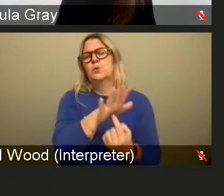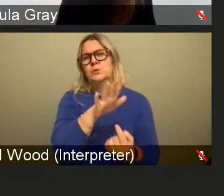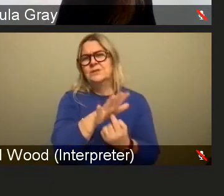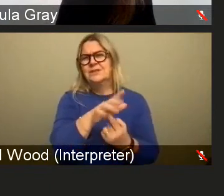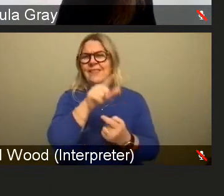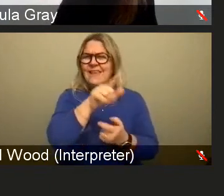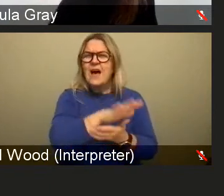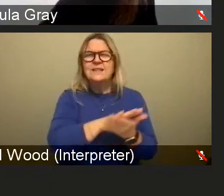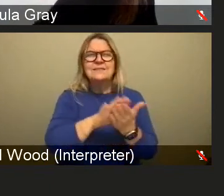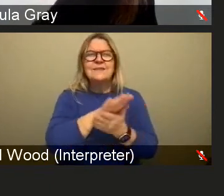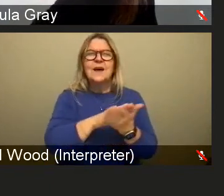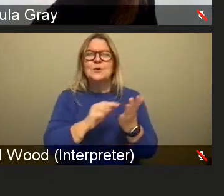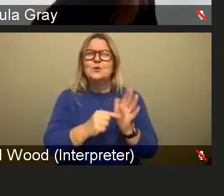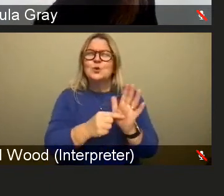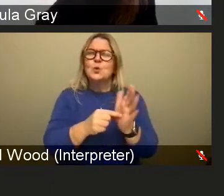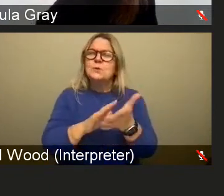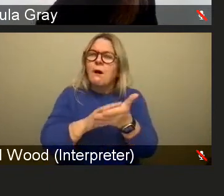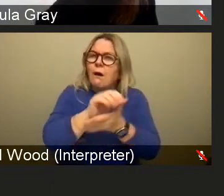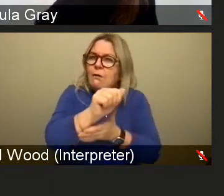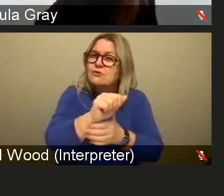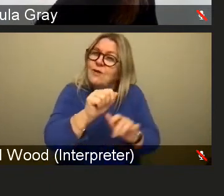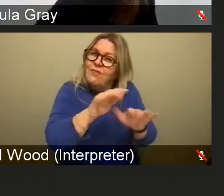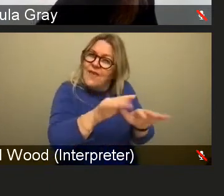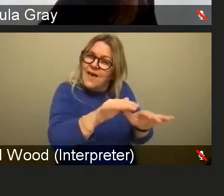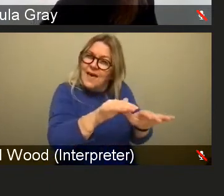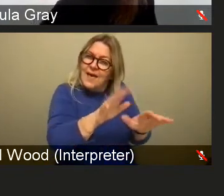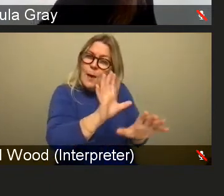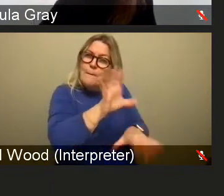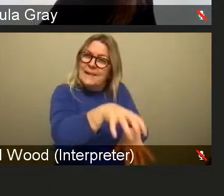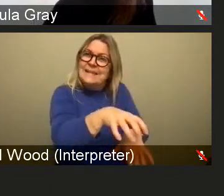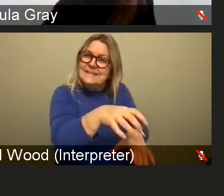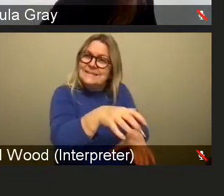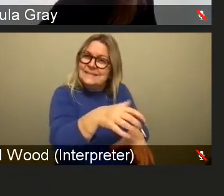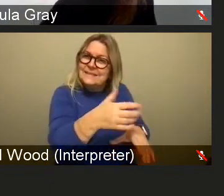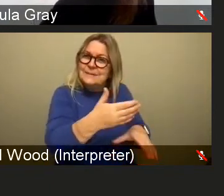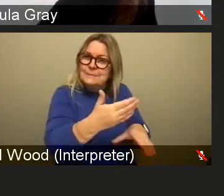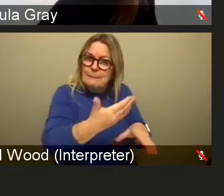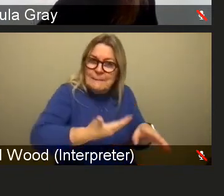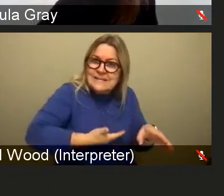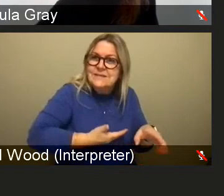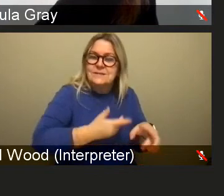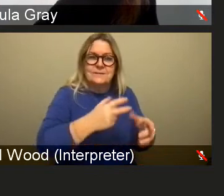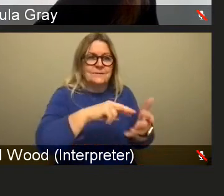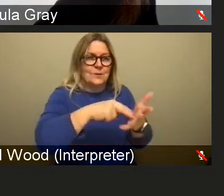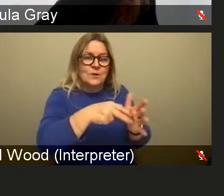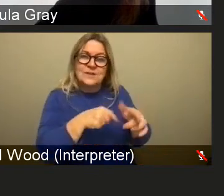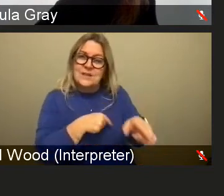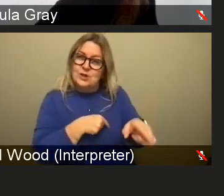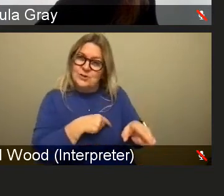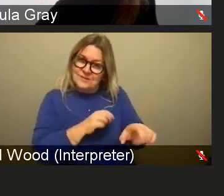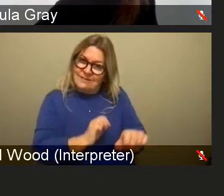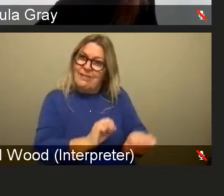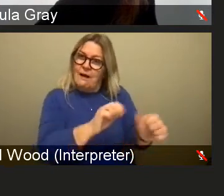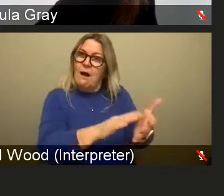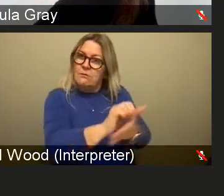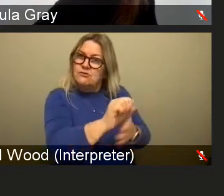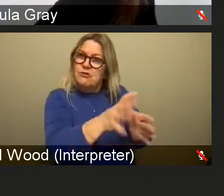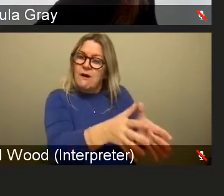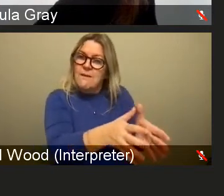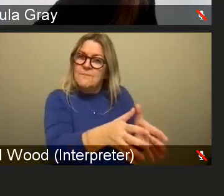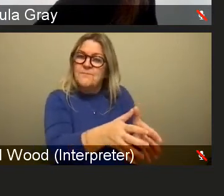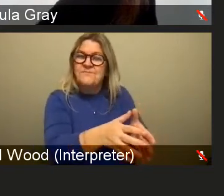yeah, very much for that. But again, very much a realist, that takes